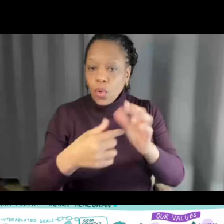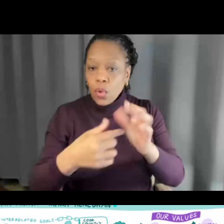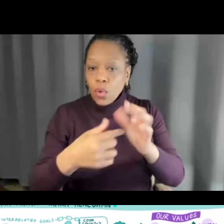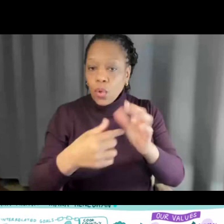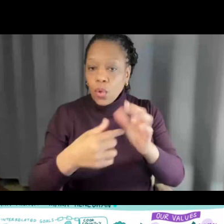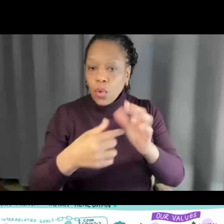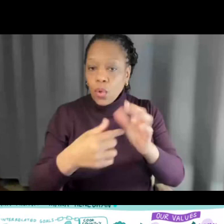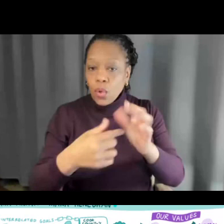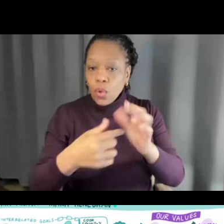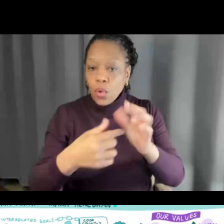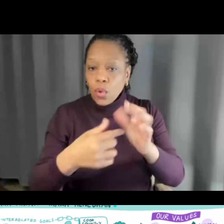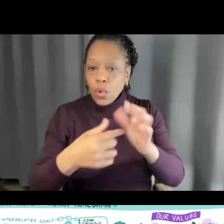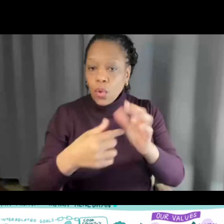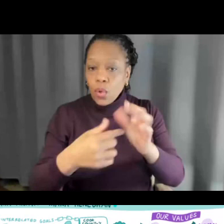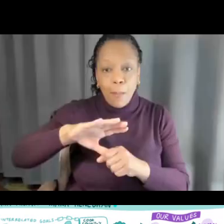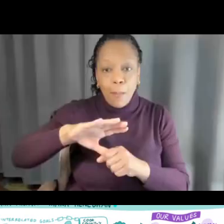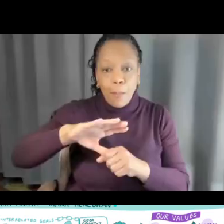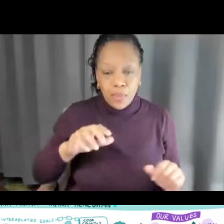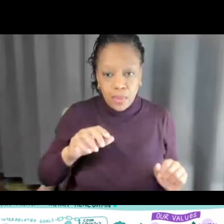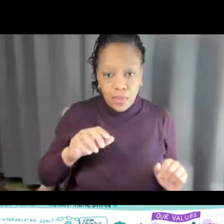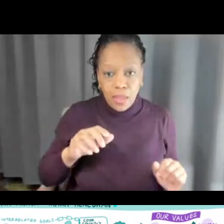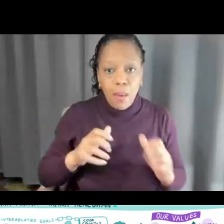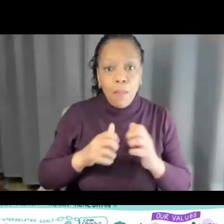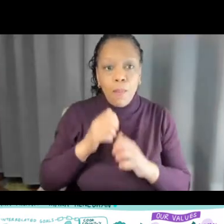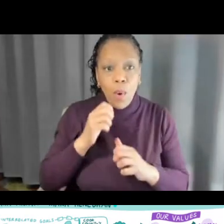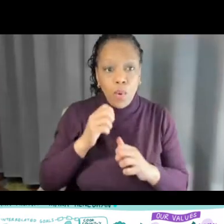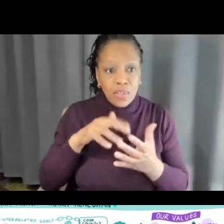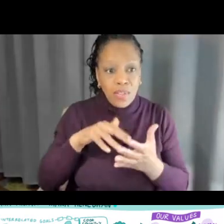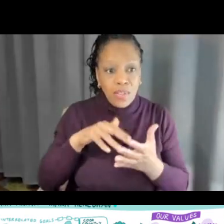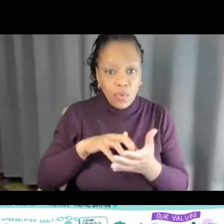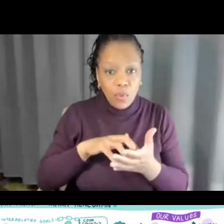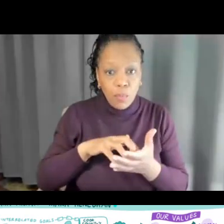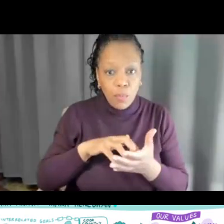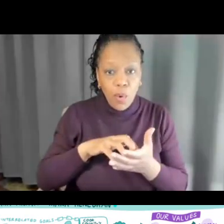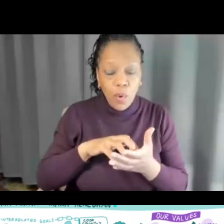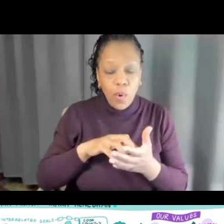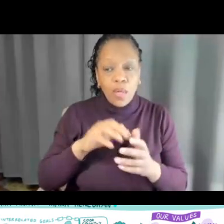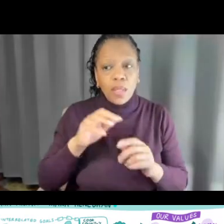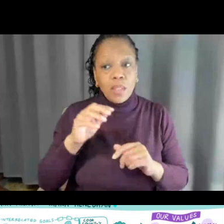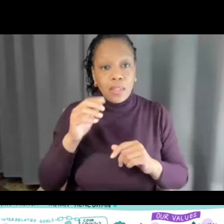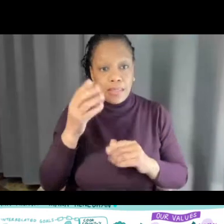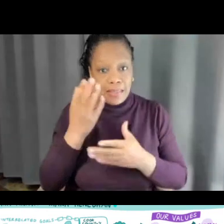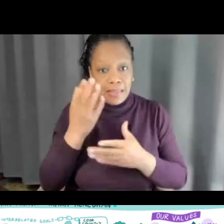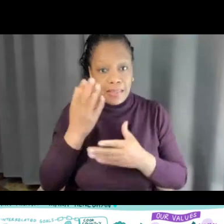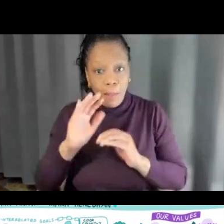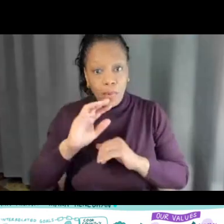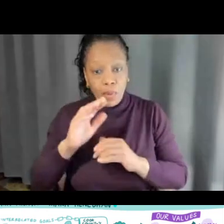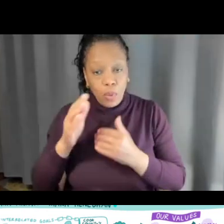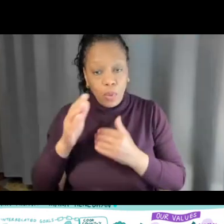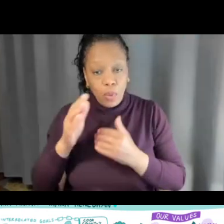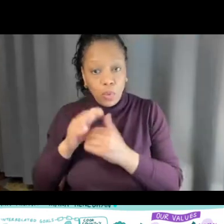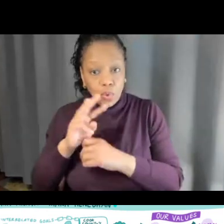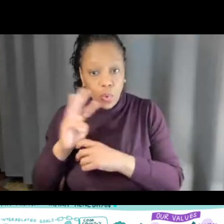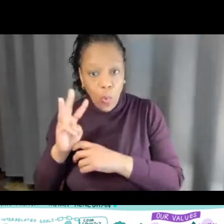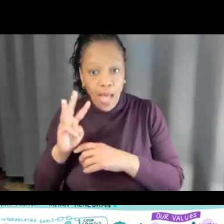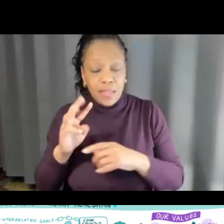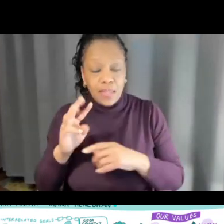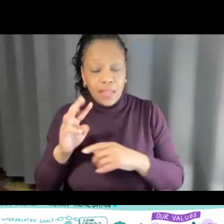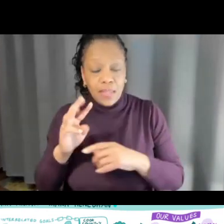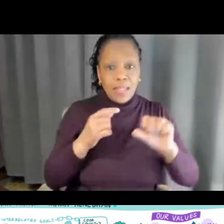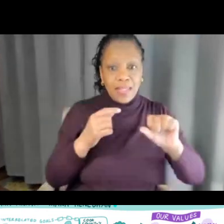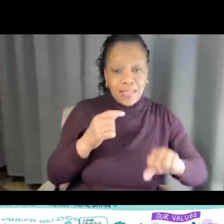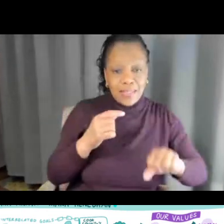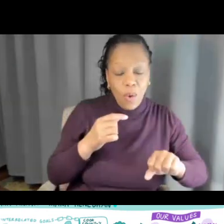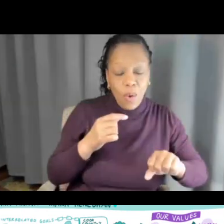Those being some of the near west suburbs, and then 2 clusters, one in the near south suburbs and then one in the very south suburbs.